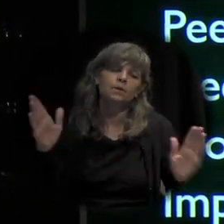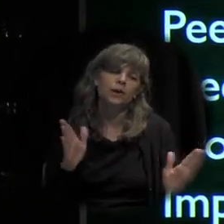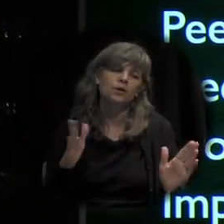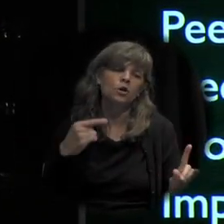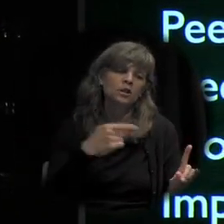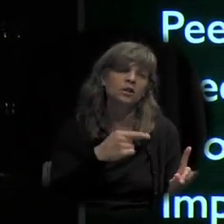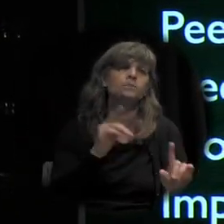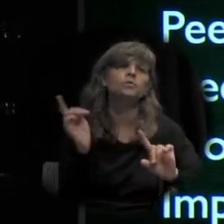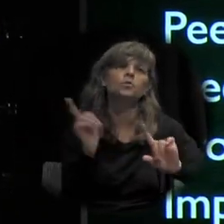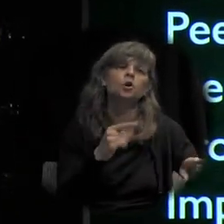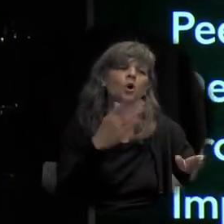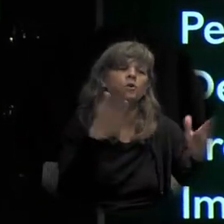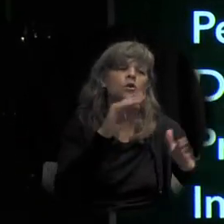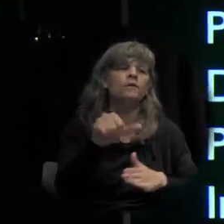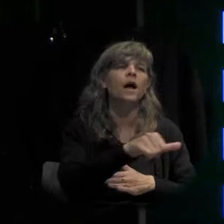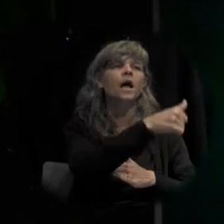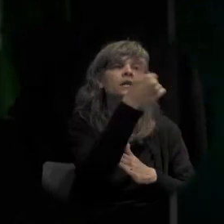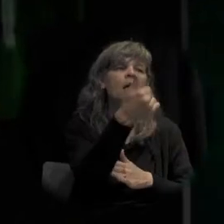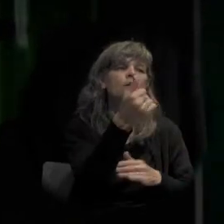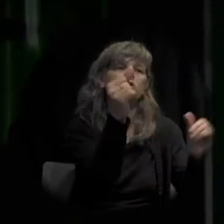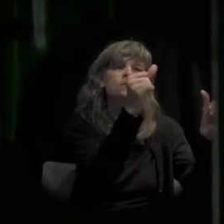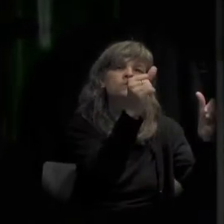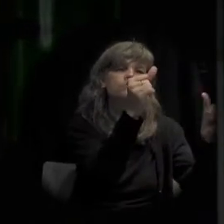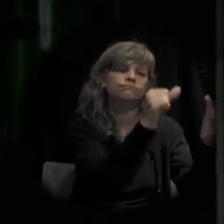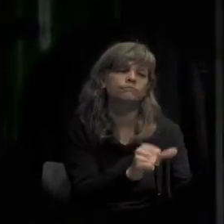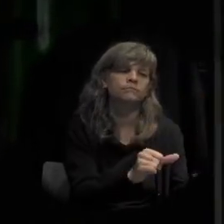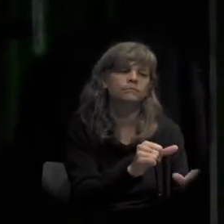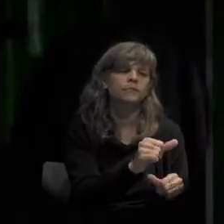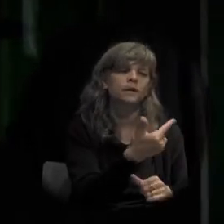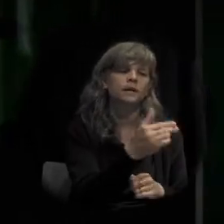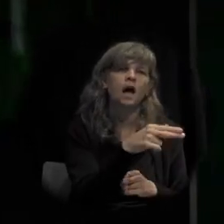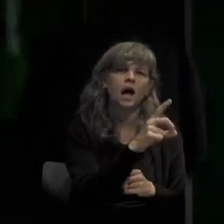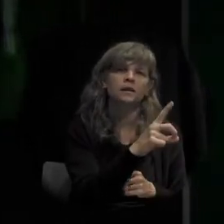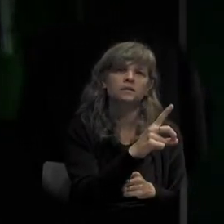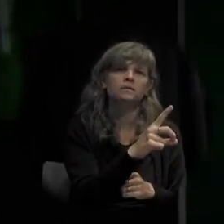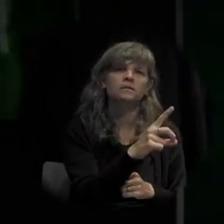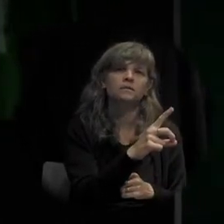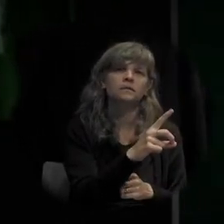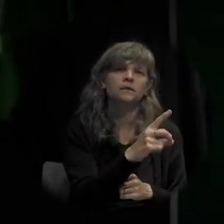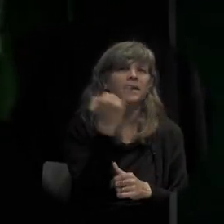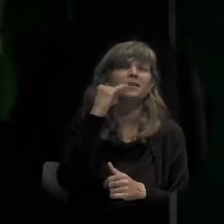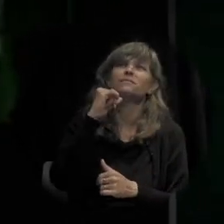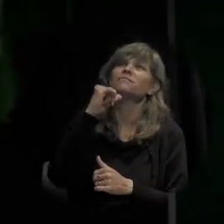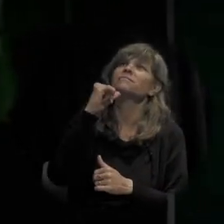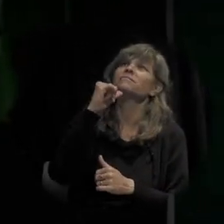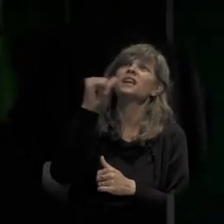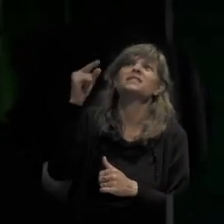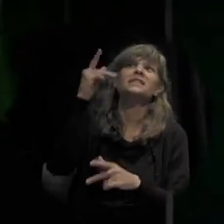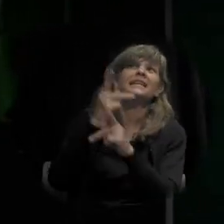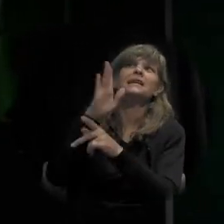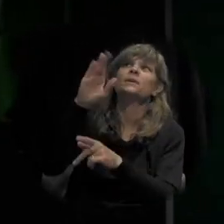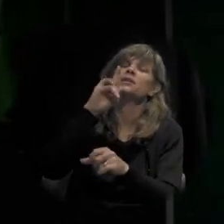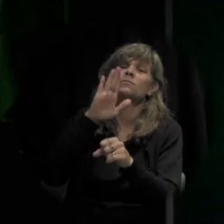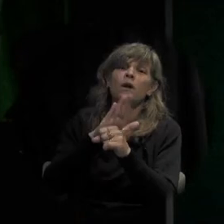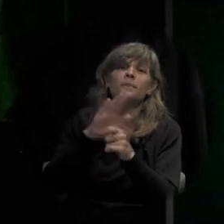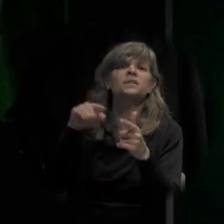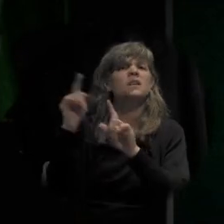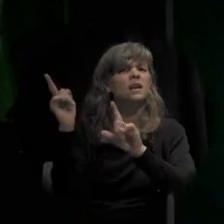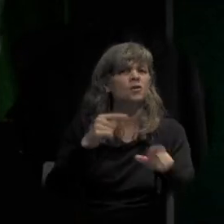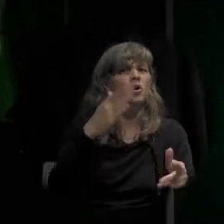push for him to say, God hasn't come through, let me go follow other gods that will maybe give me what I